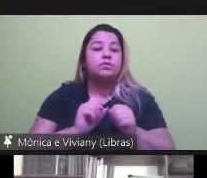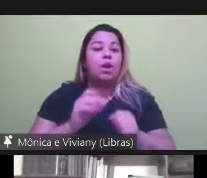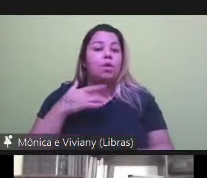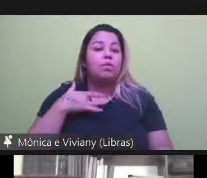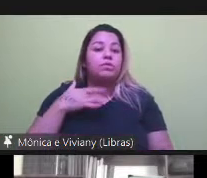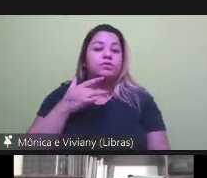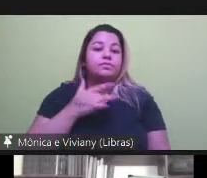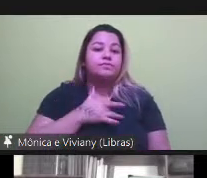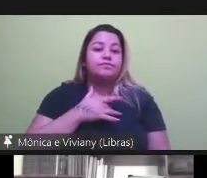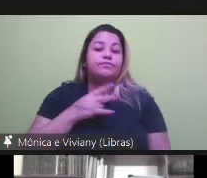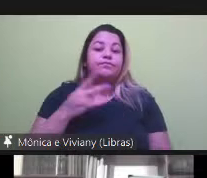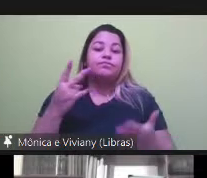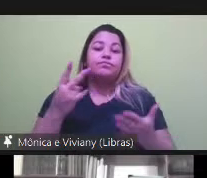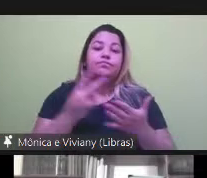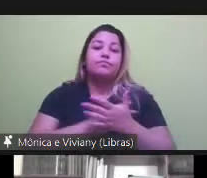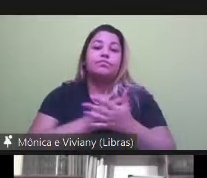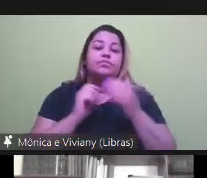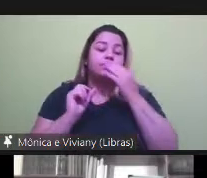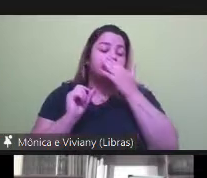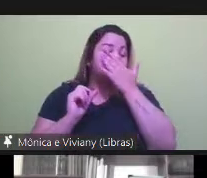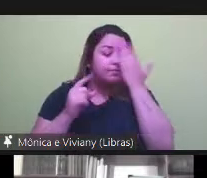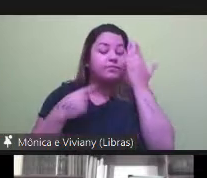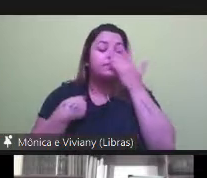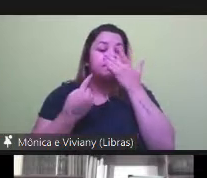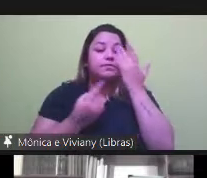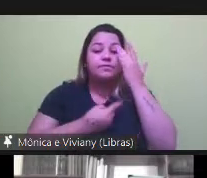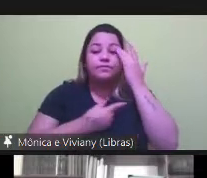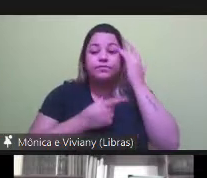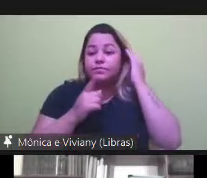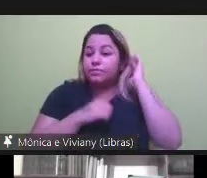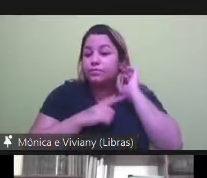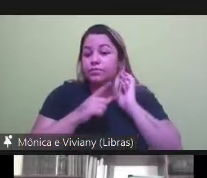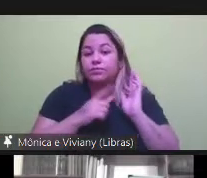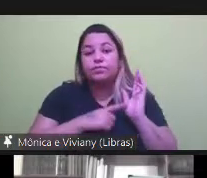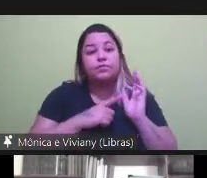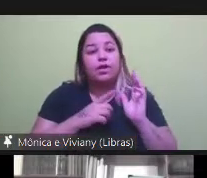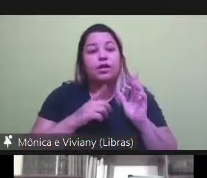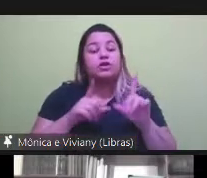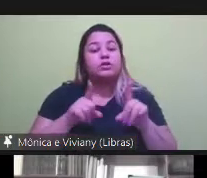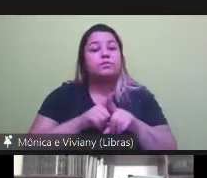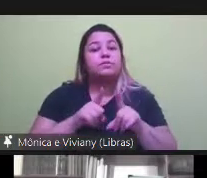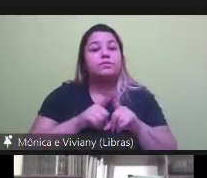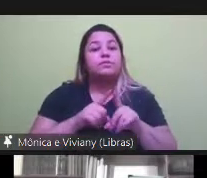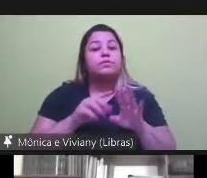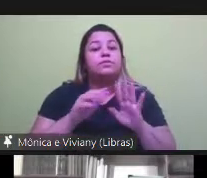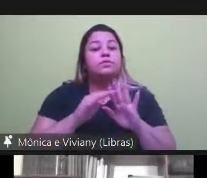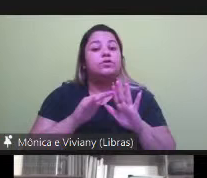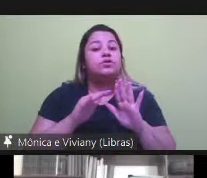about healthy eating, there is a list of ingredients that we can use here.